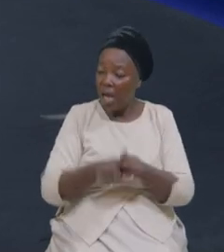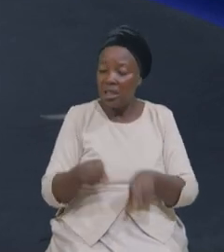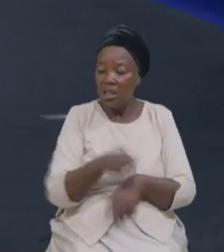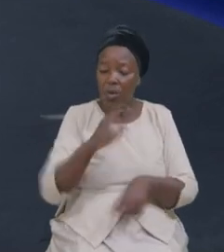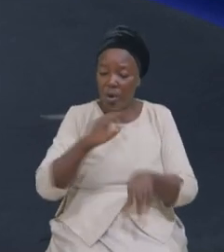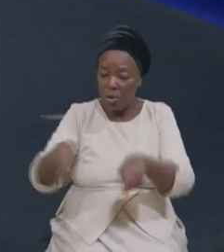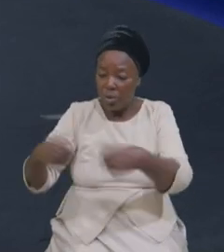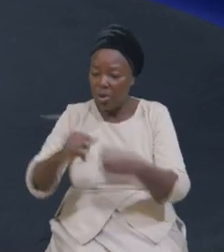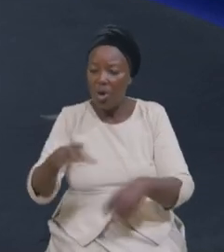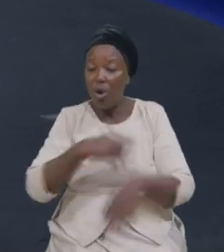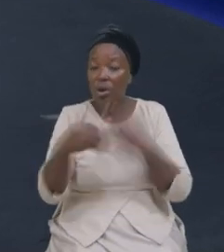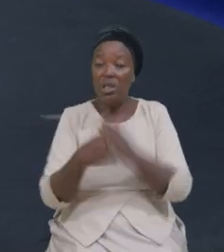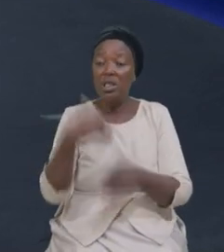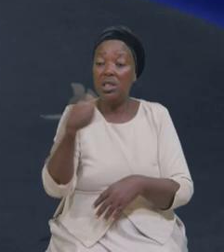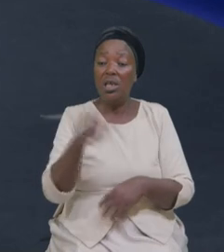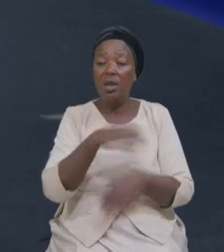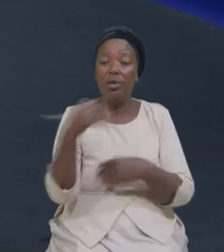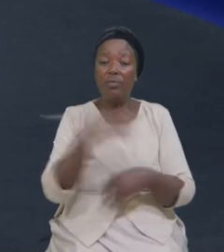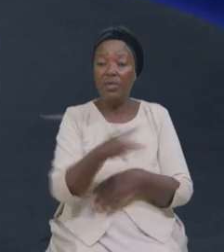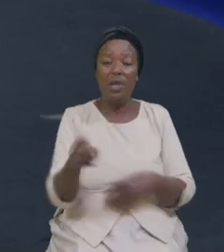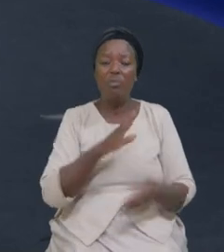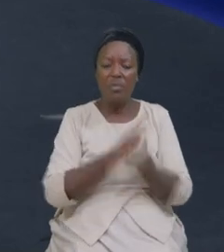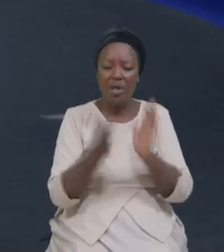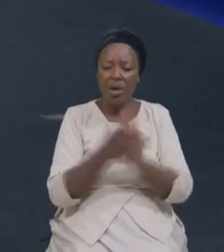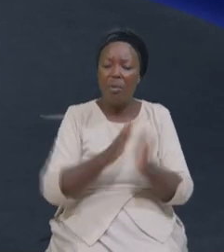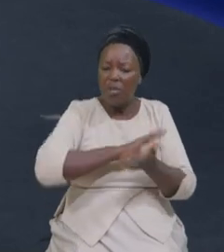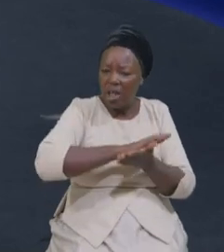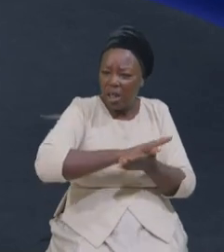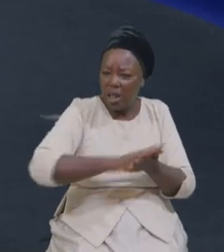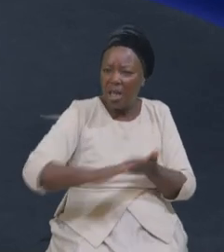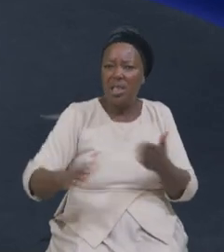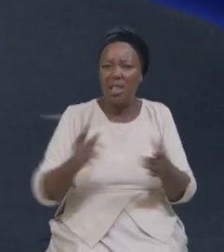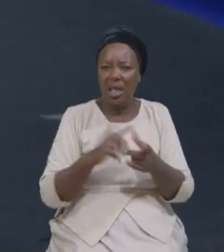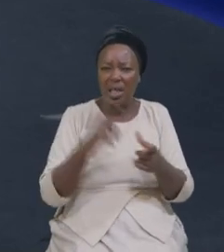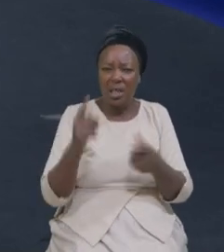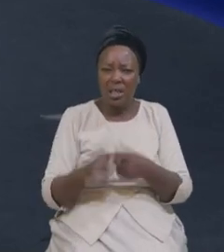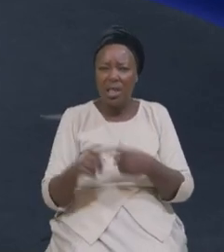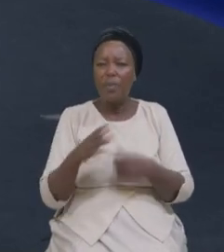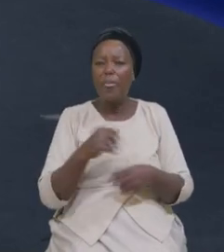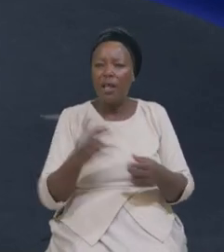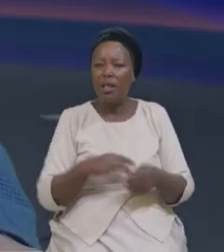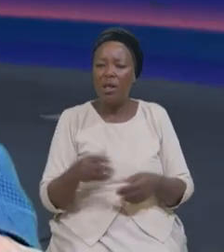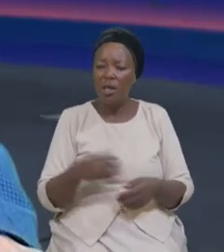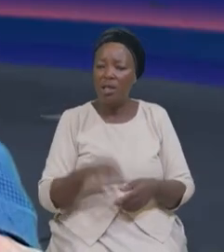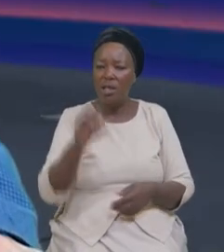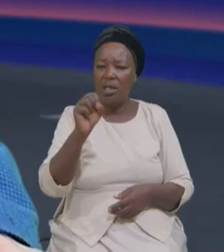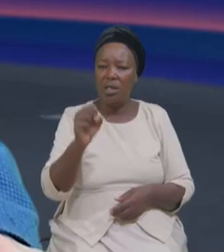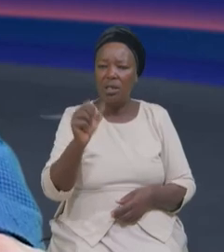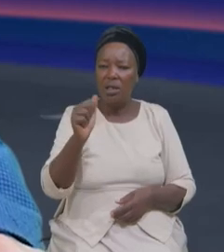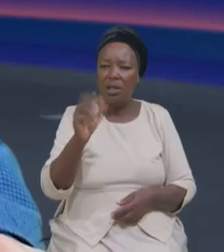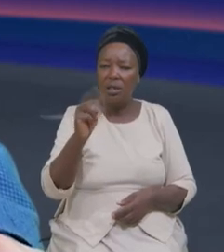them, without exception, they were totally cleansed. And one man there is a Samaritan. He was